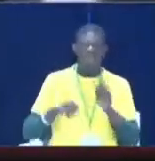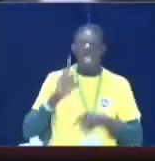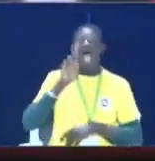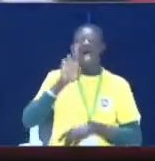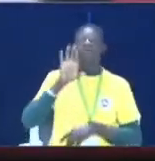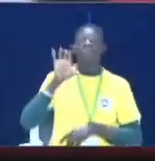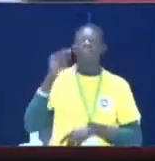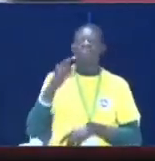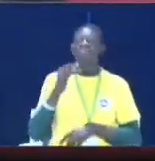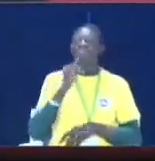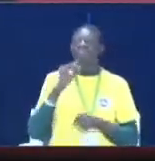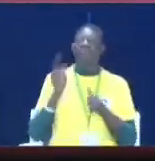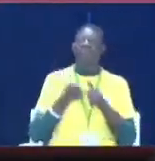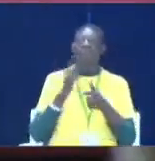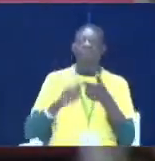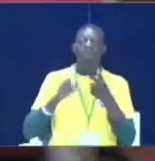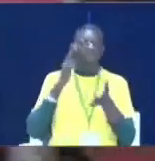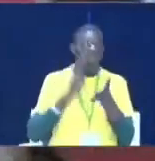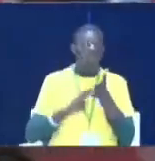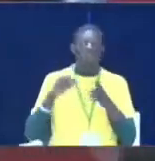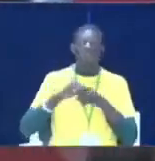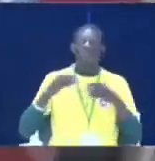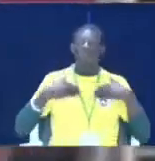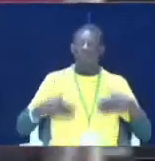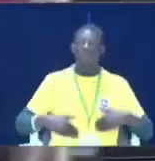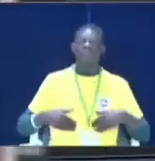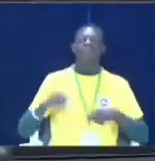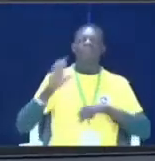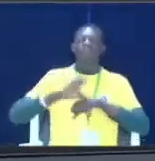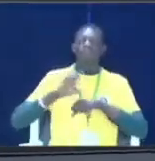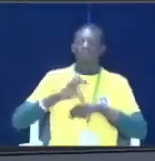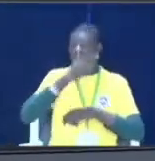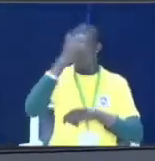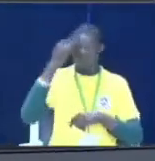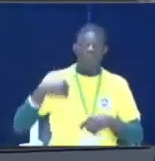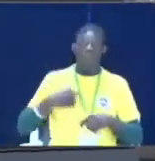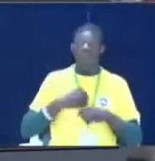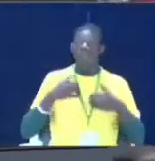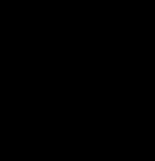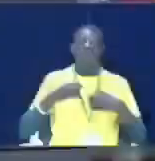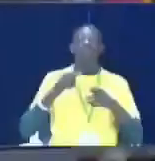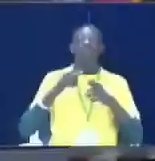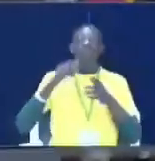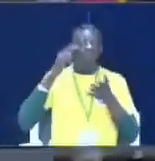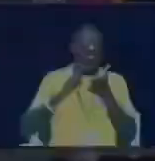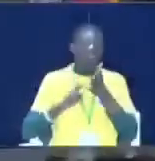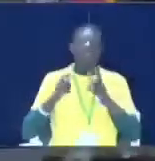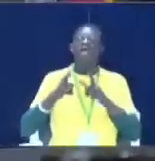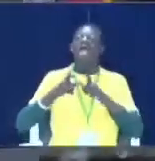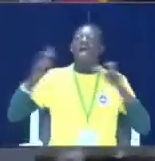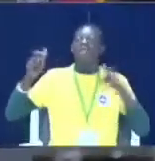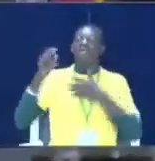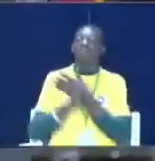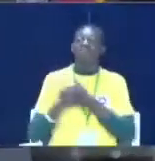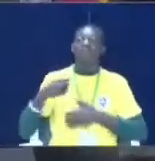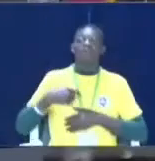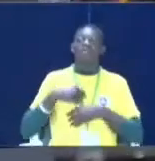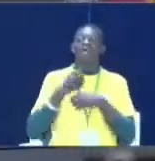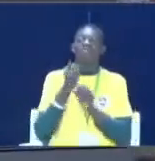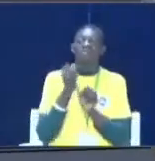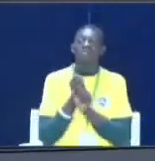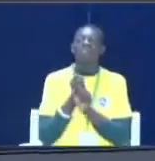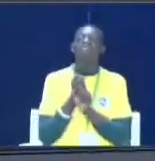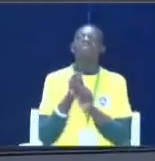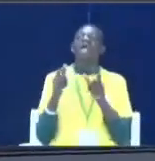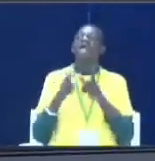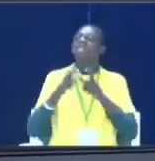RCCG is a force to be reckoned with in the body of Christ today because we have significant enlargement. We have made